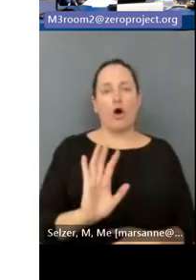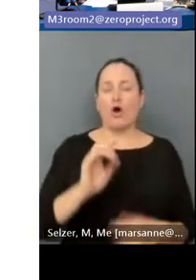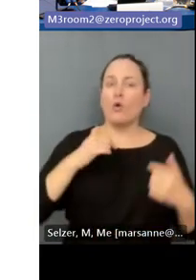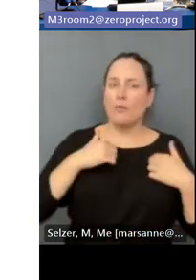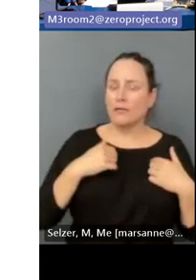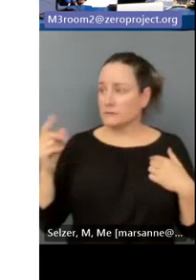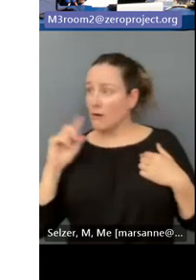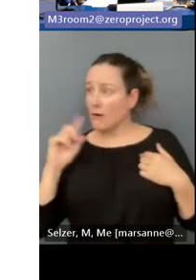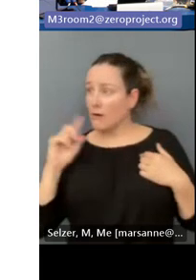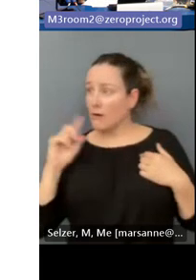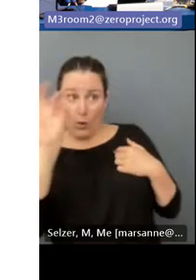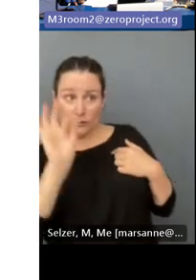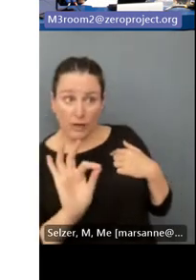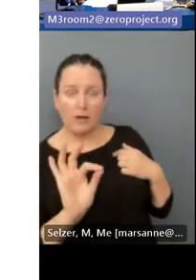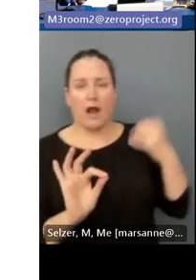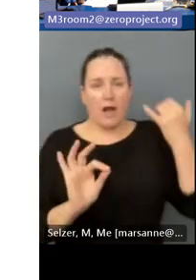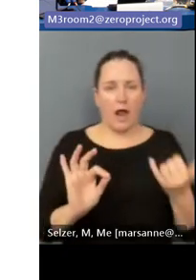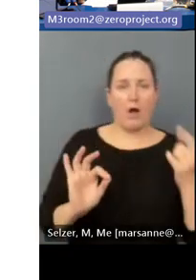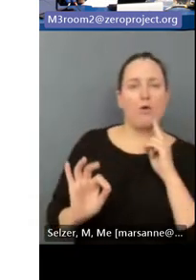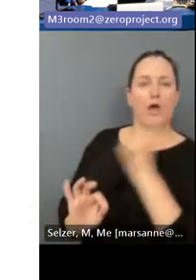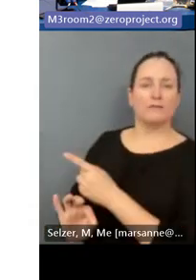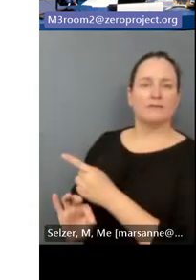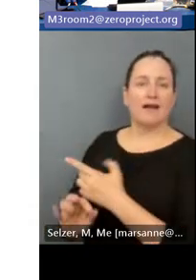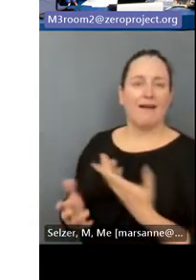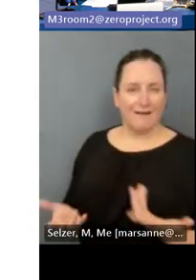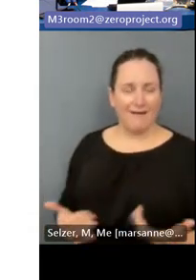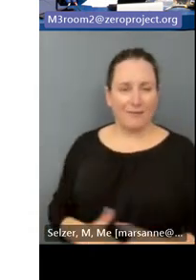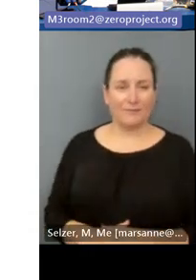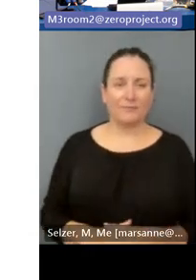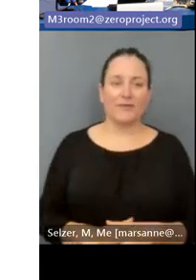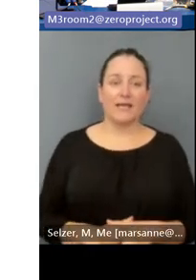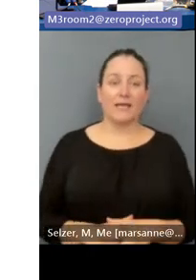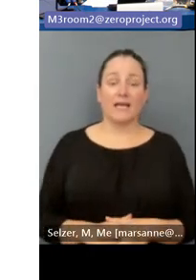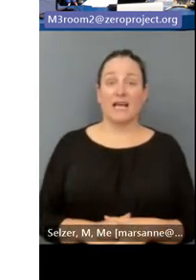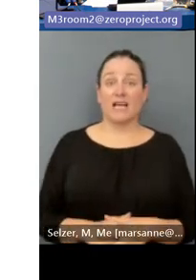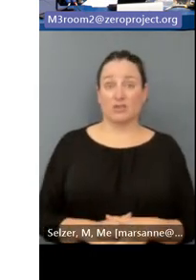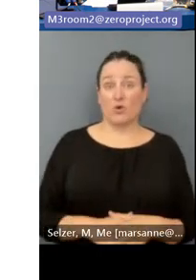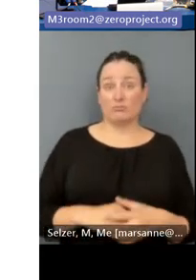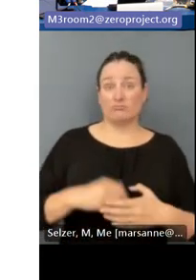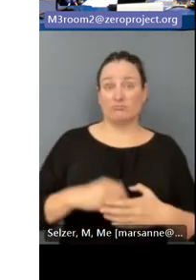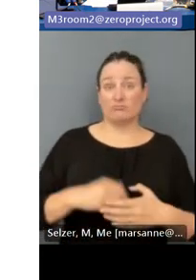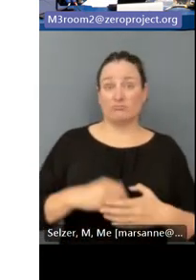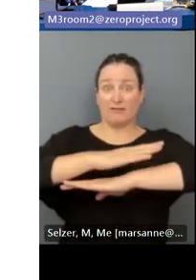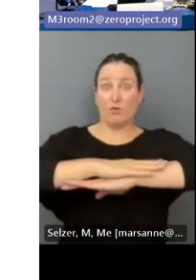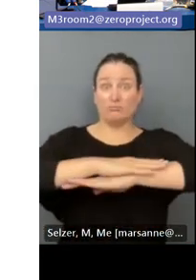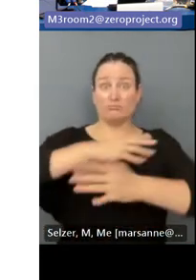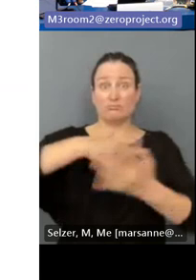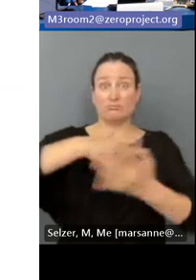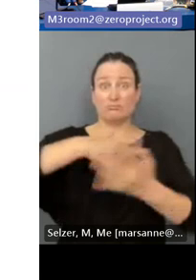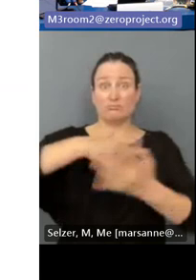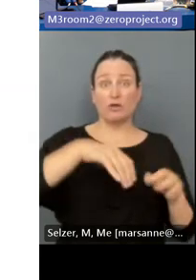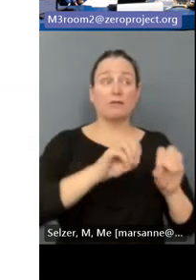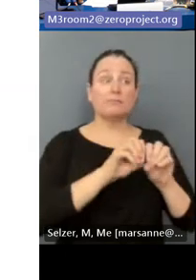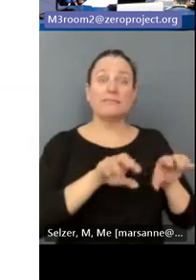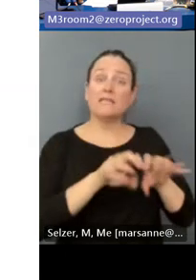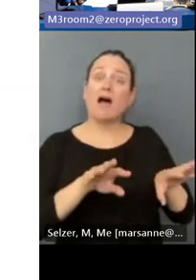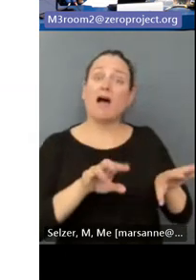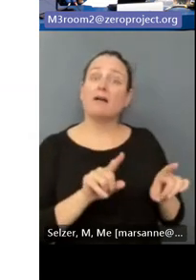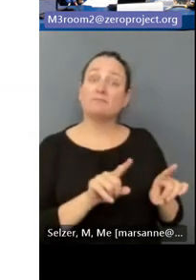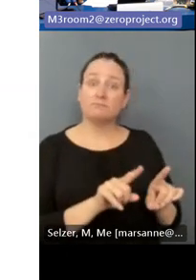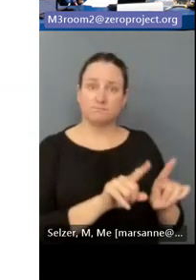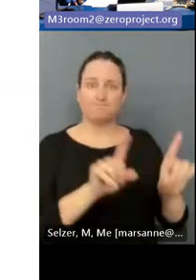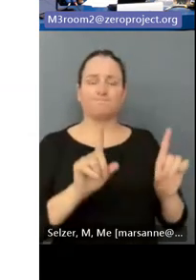that. Social media is a very immediate tool, as we know. And so we quickly learned that waiting a day or